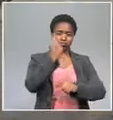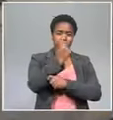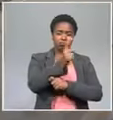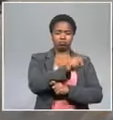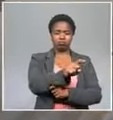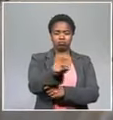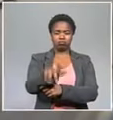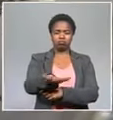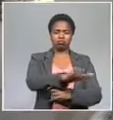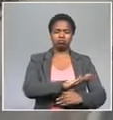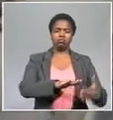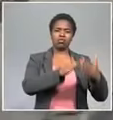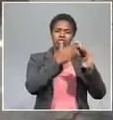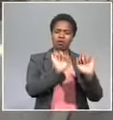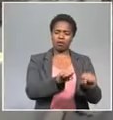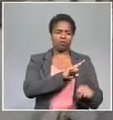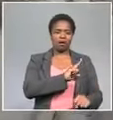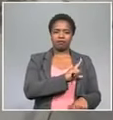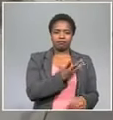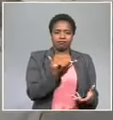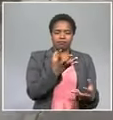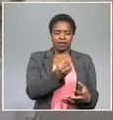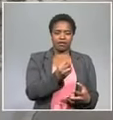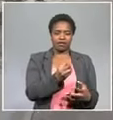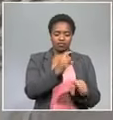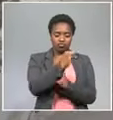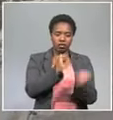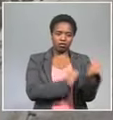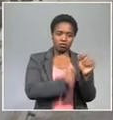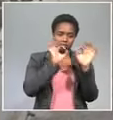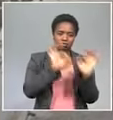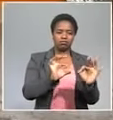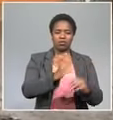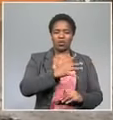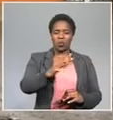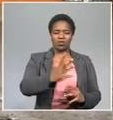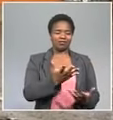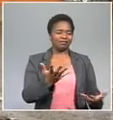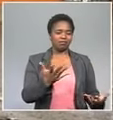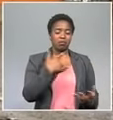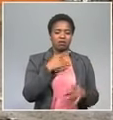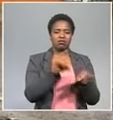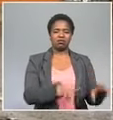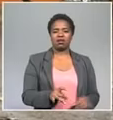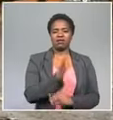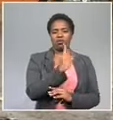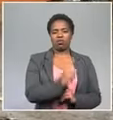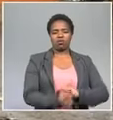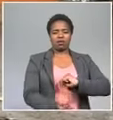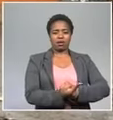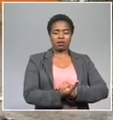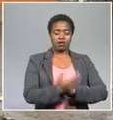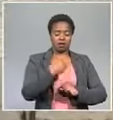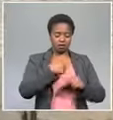affecting communities that don't necessarily have the infrastructure that other communities do, and the